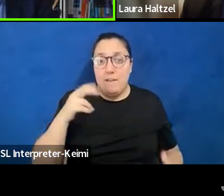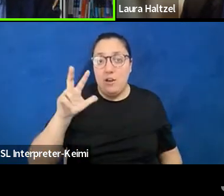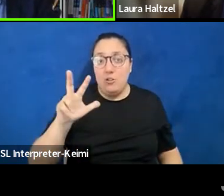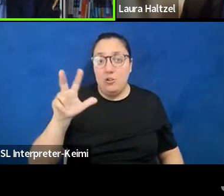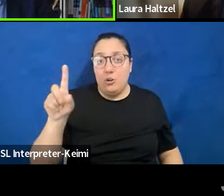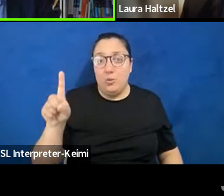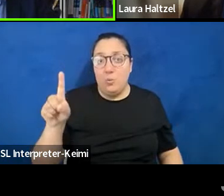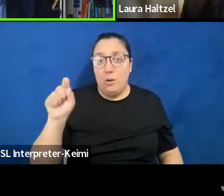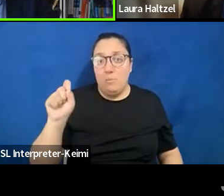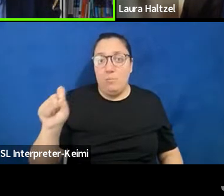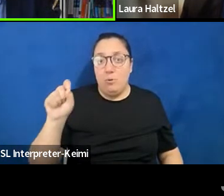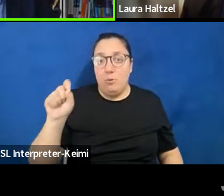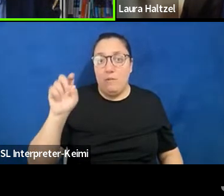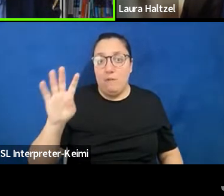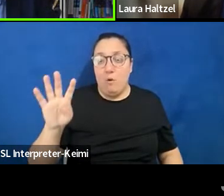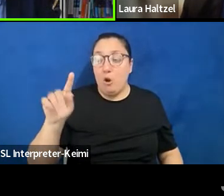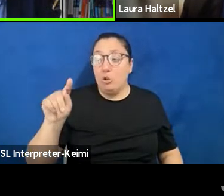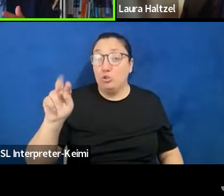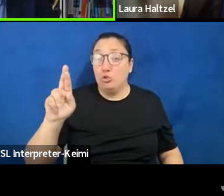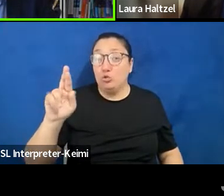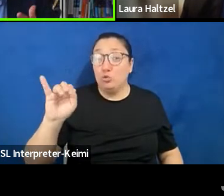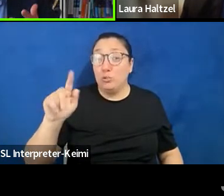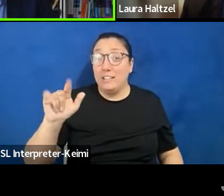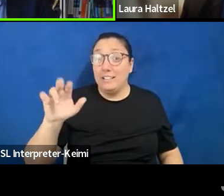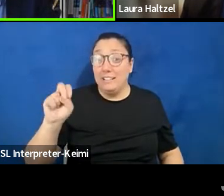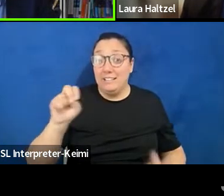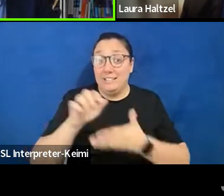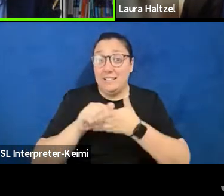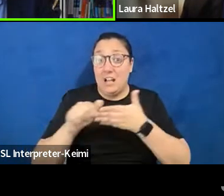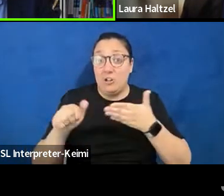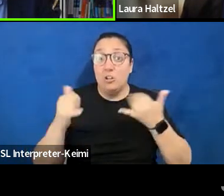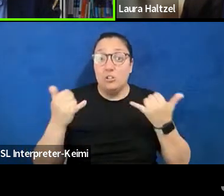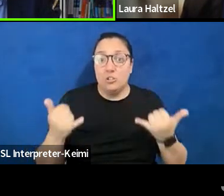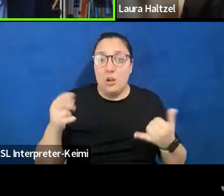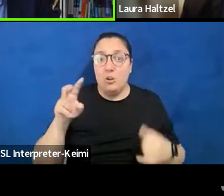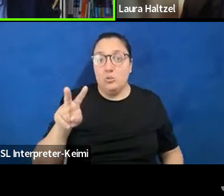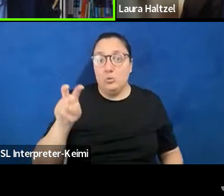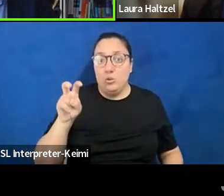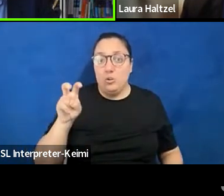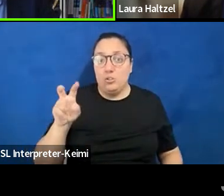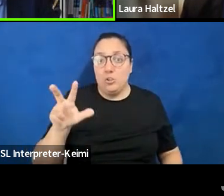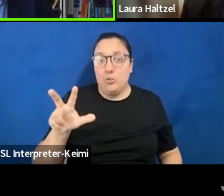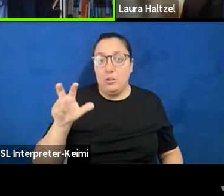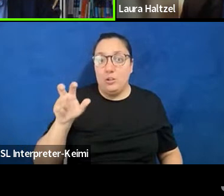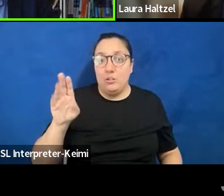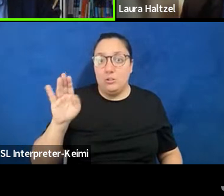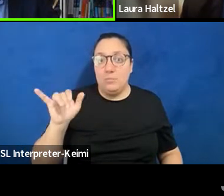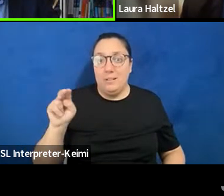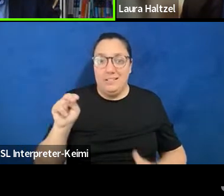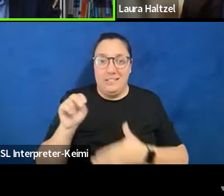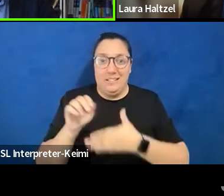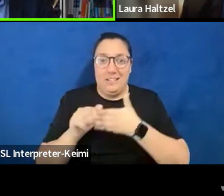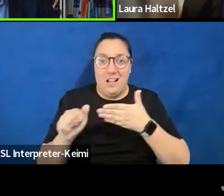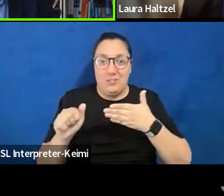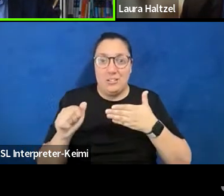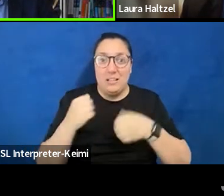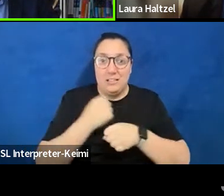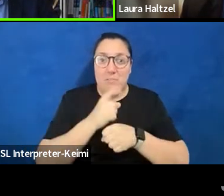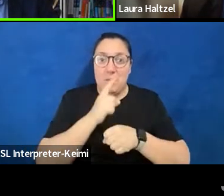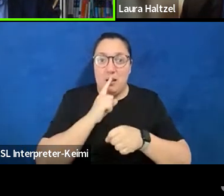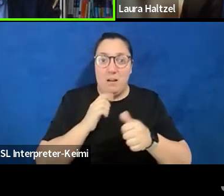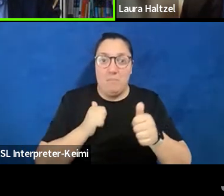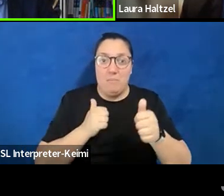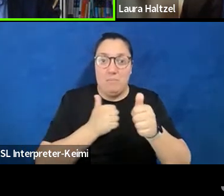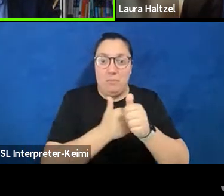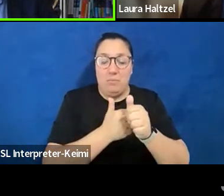debt. And if we wanted to use general revenue transfers, you're putting in $200, $300 billion a year to make up the shortfall. That could be a